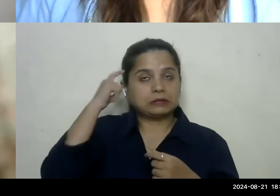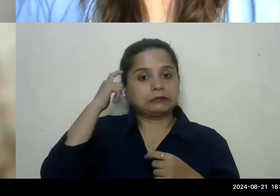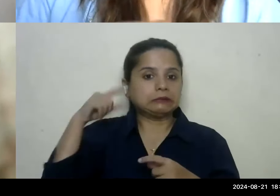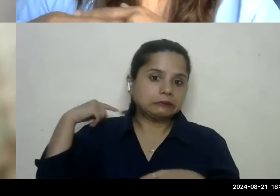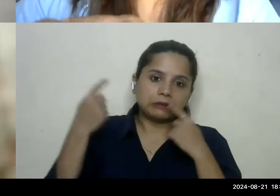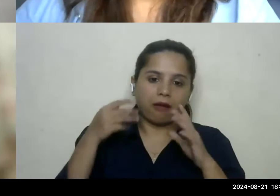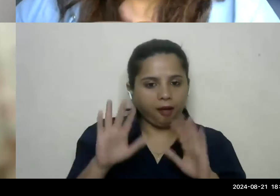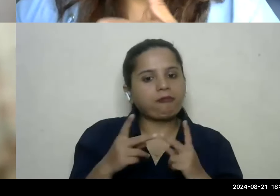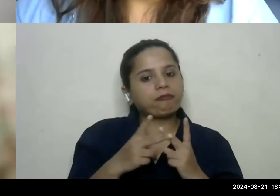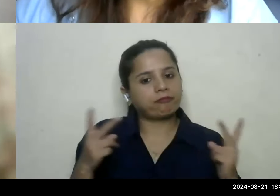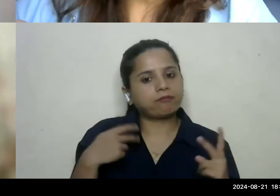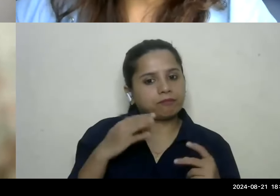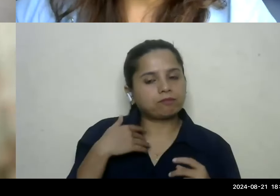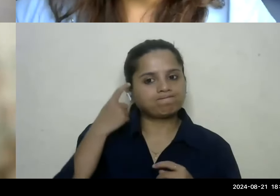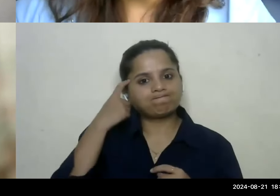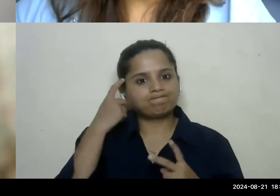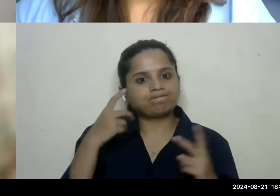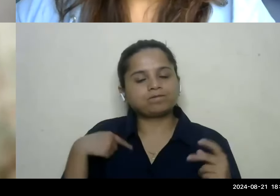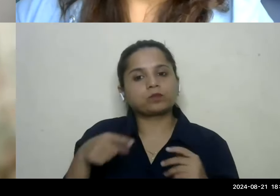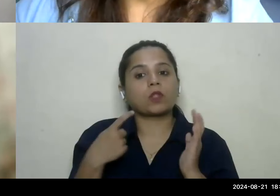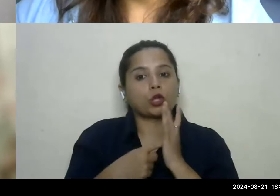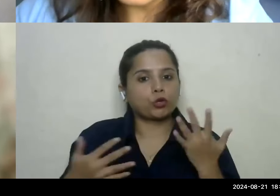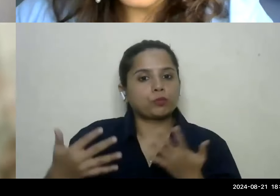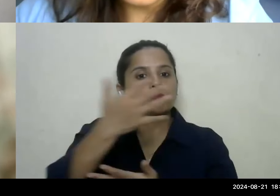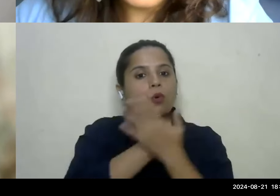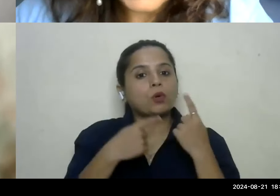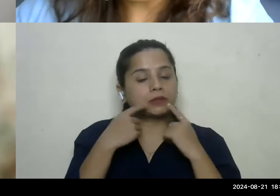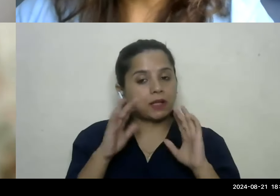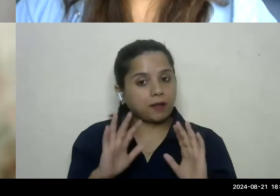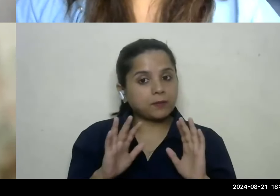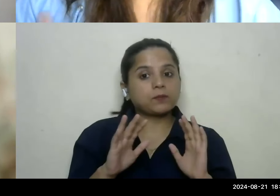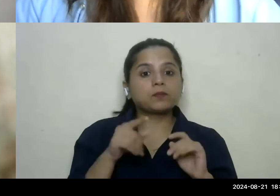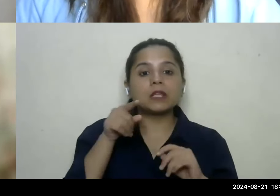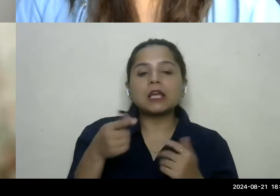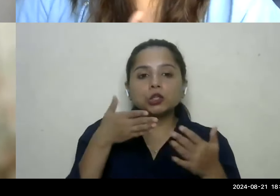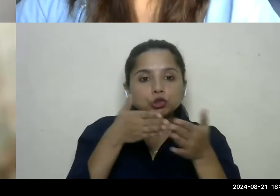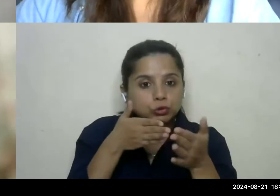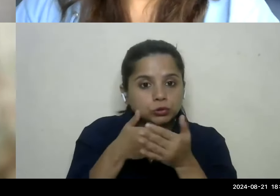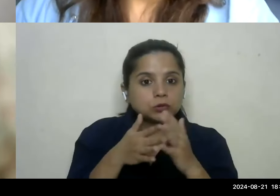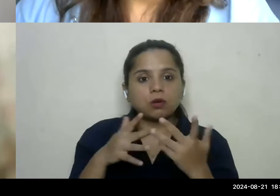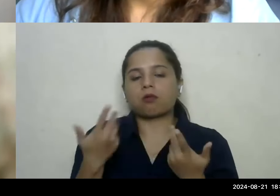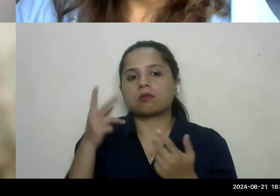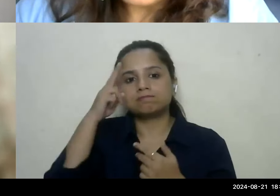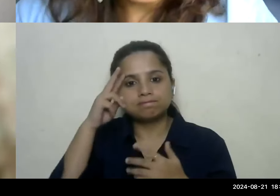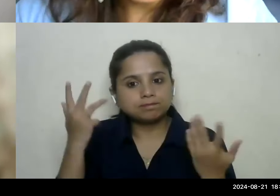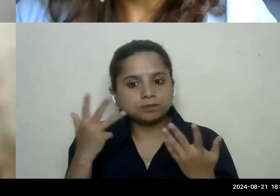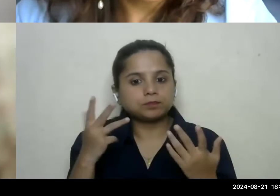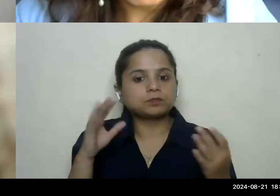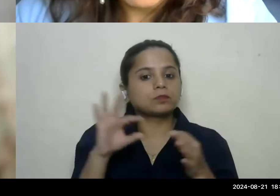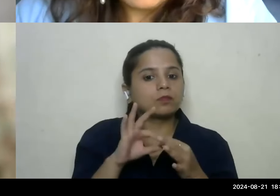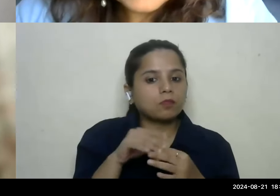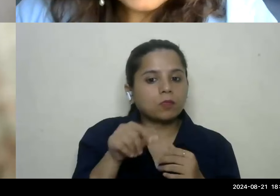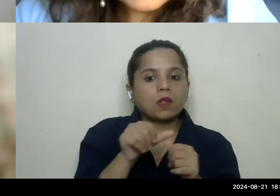time. Like the report also analyzed, the challenges and the concerns were regarding